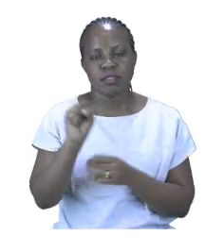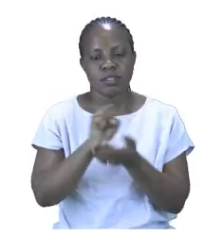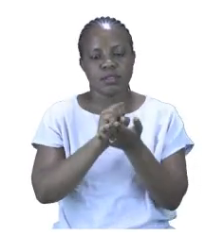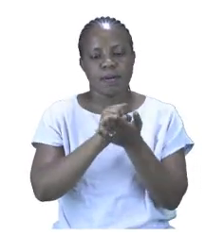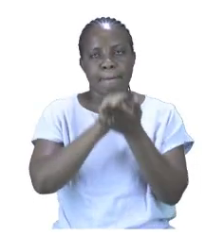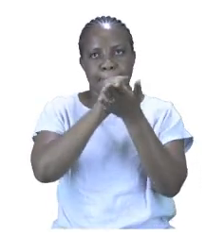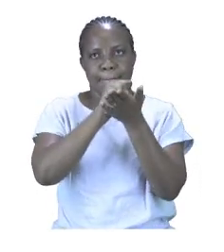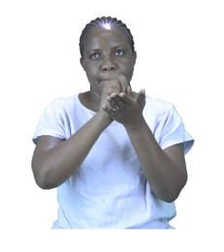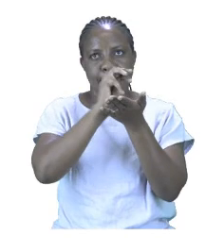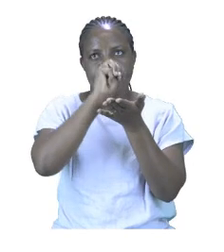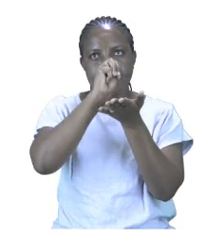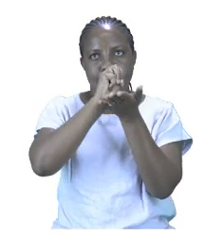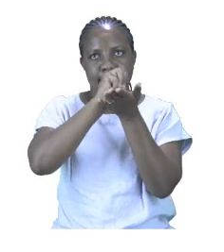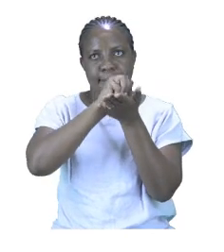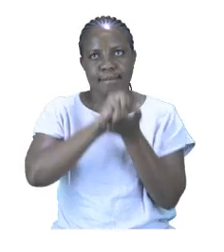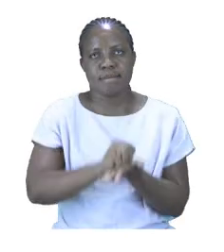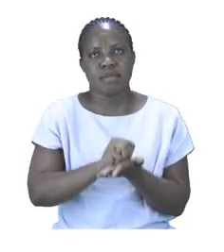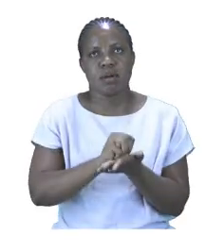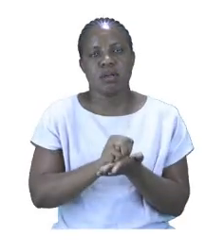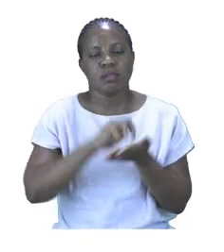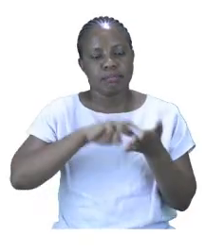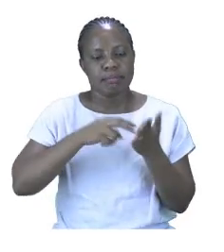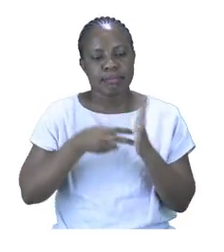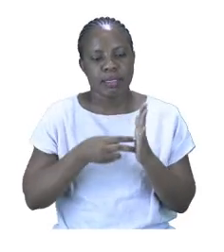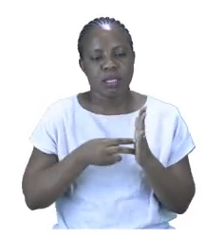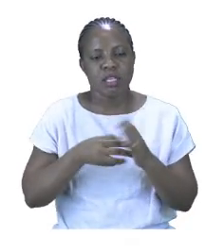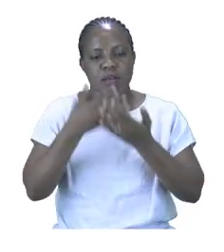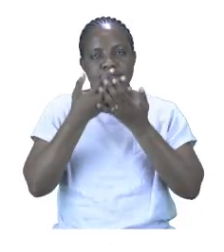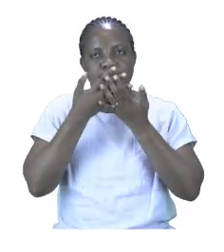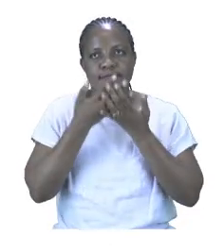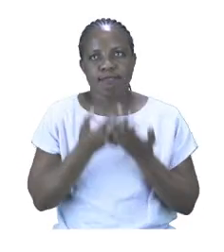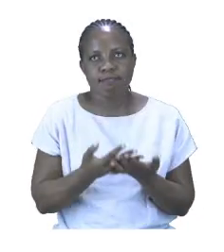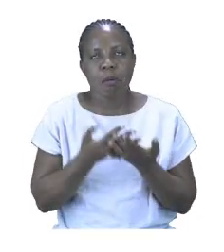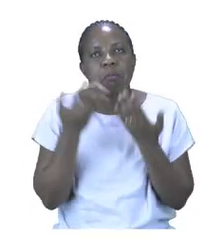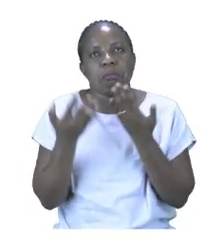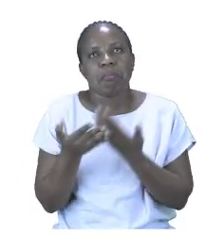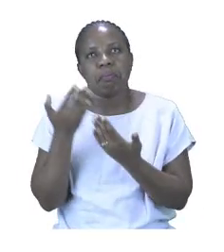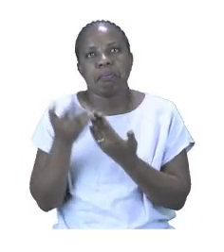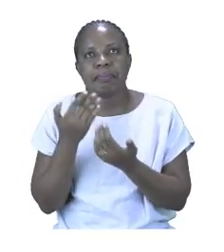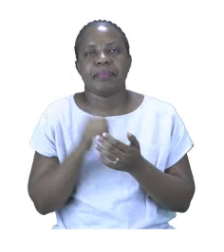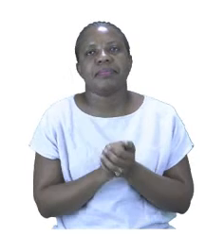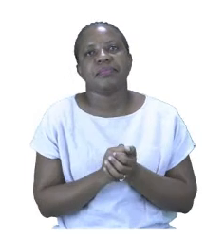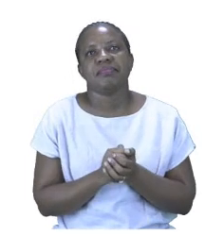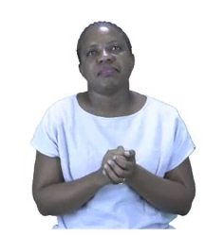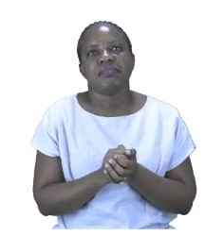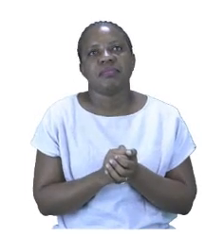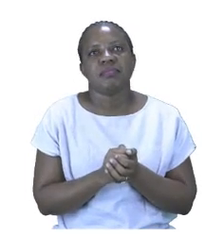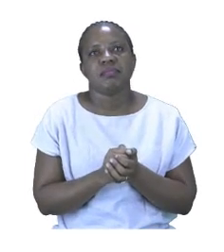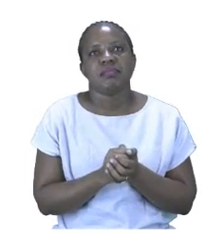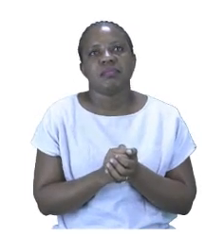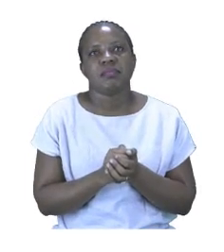are weighing things. So, instead of us weighing the things that are in the